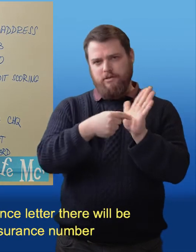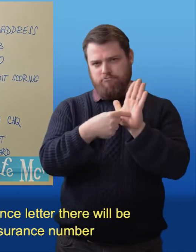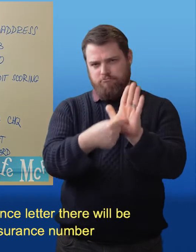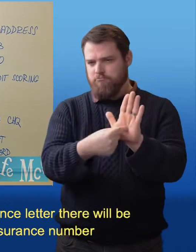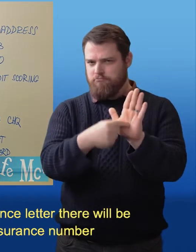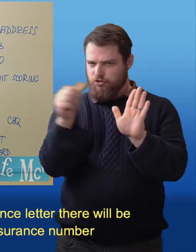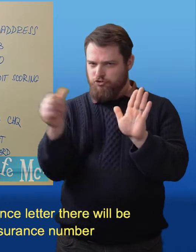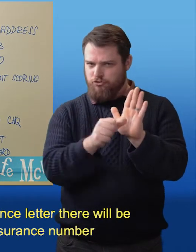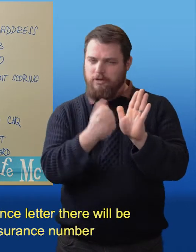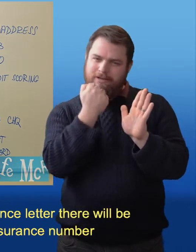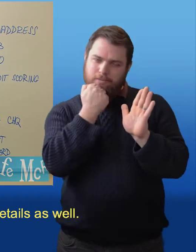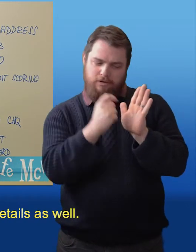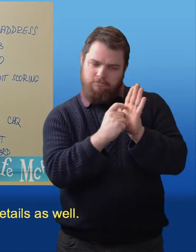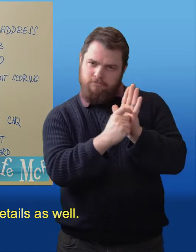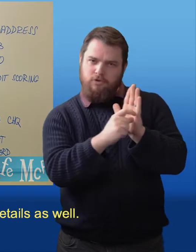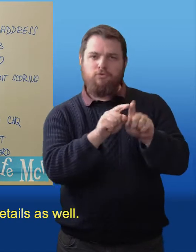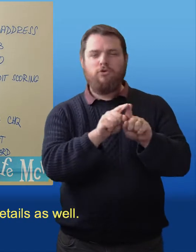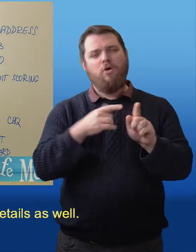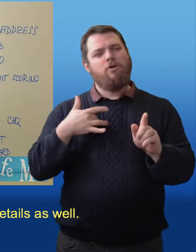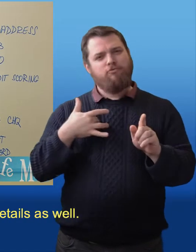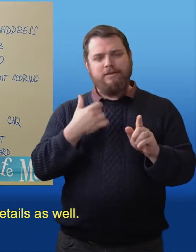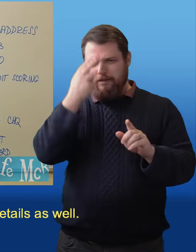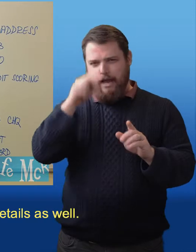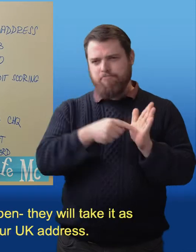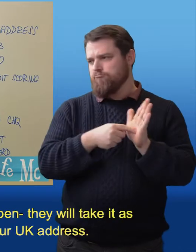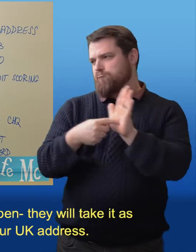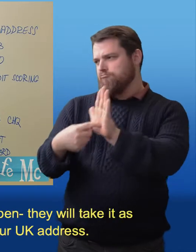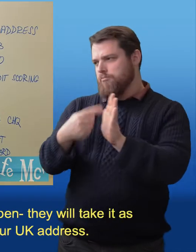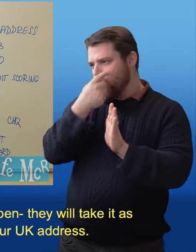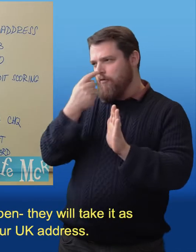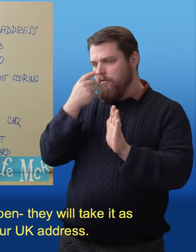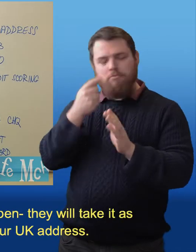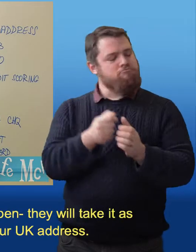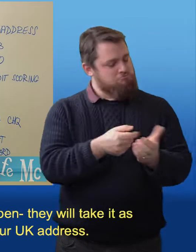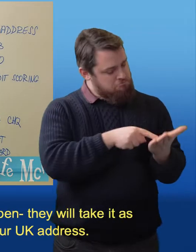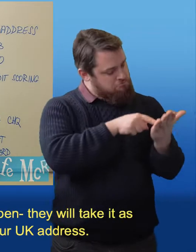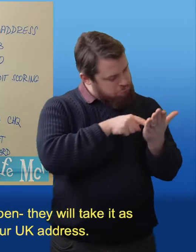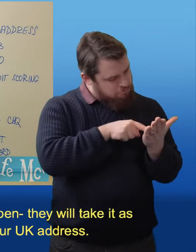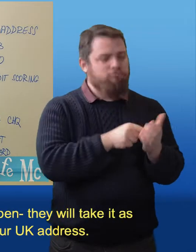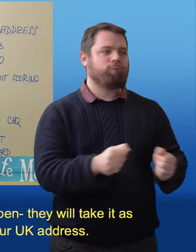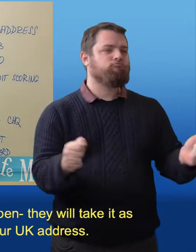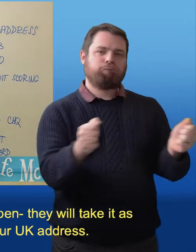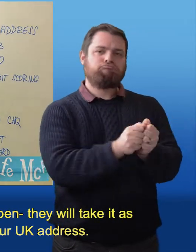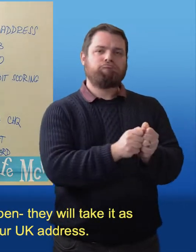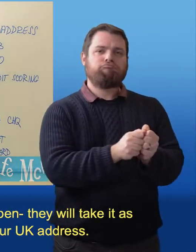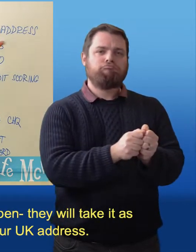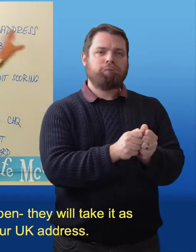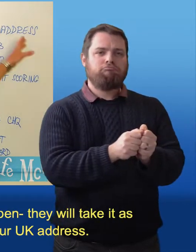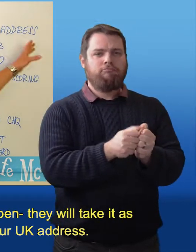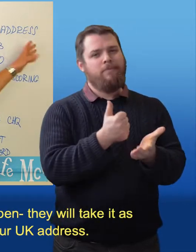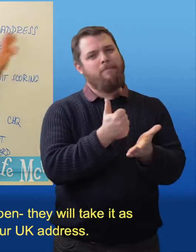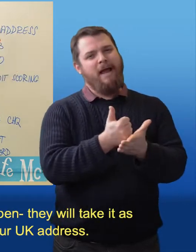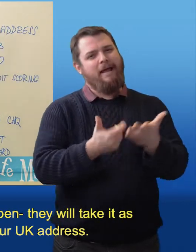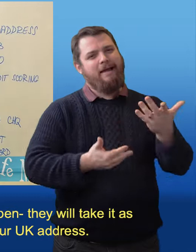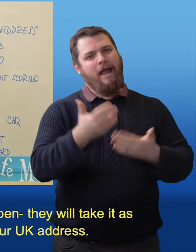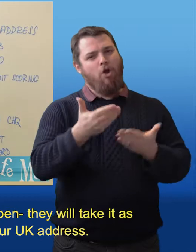and national insurance number, and then your address details as well. Take it to the bank and they will take it as a UK